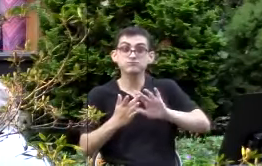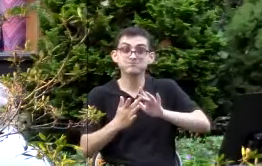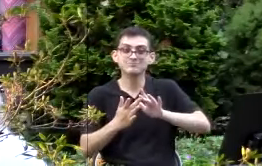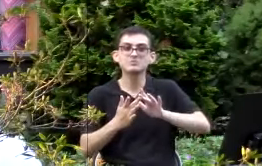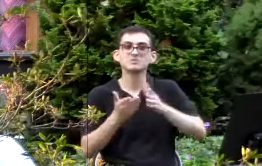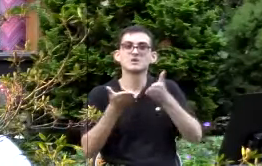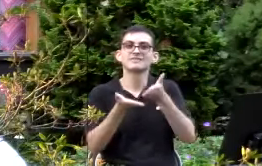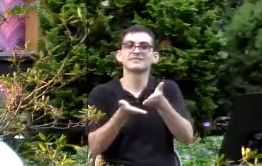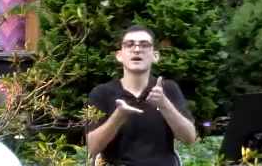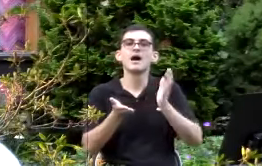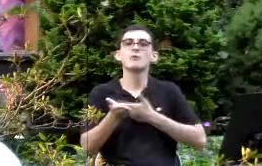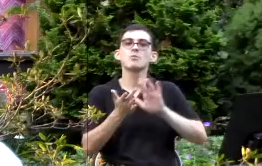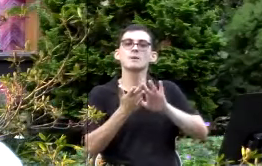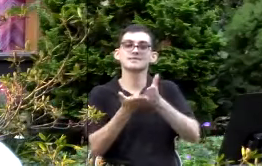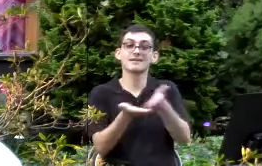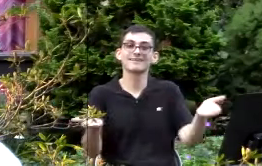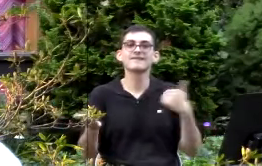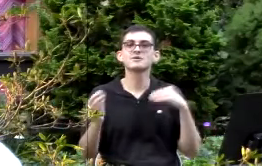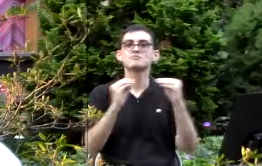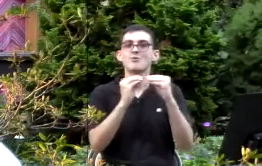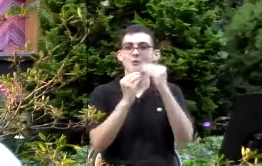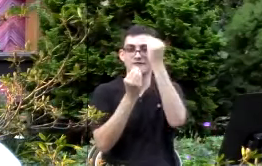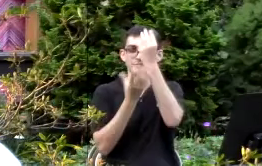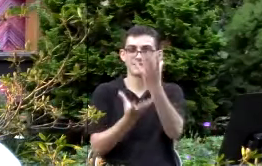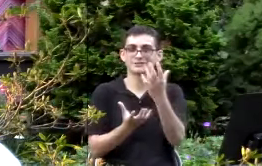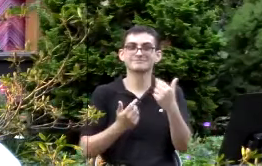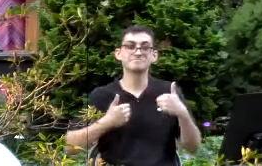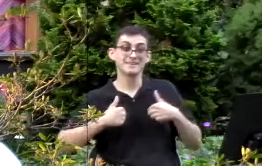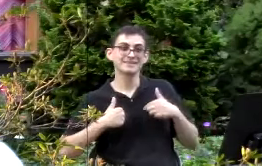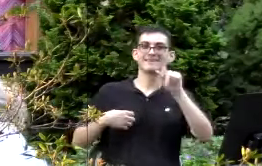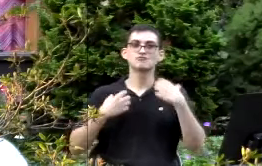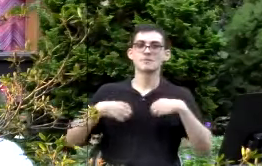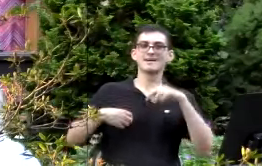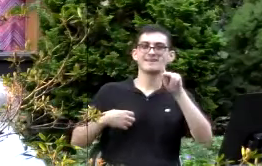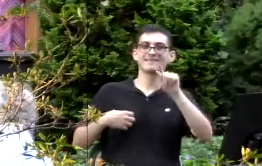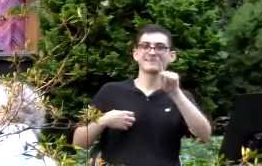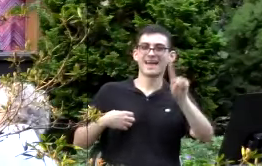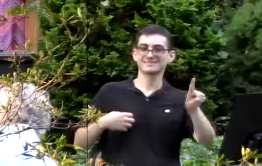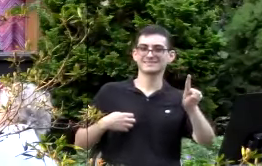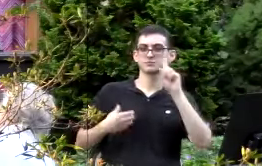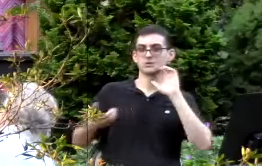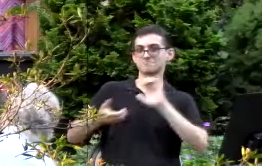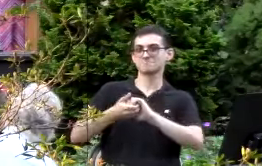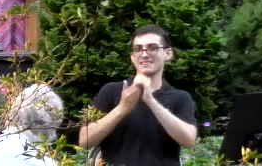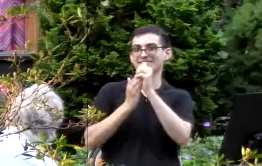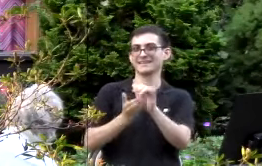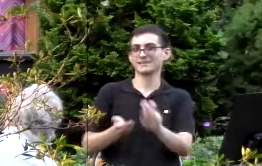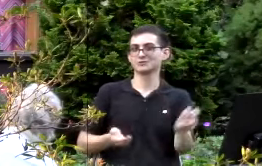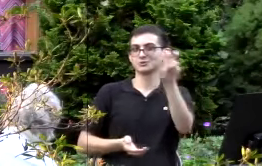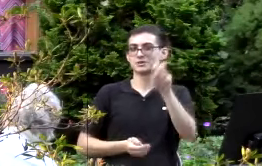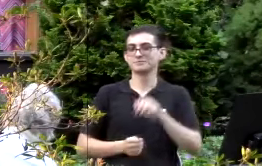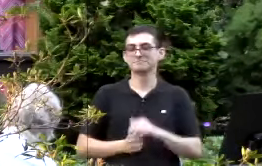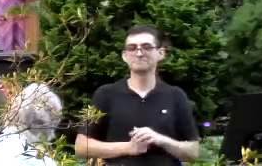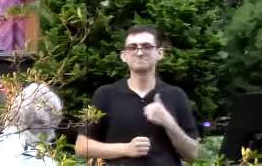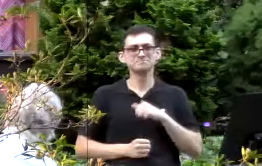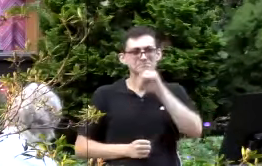who would like to come, and happy to answer any questions. Rabbi Katz and I will be co-leading that trip. Part of our delight is knowing that it's not just